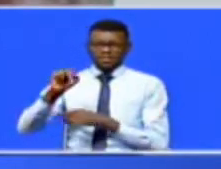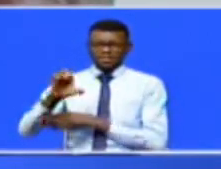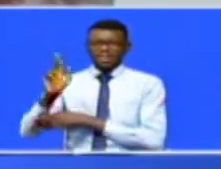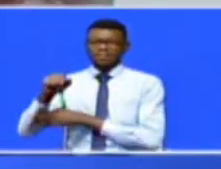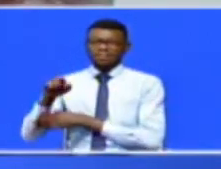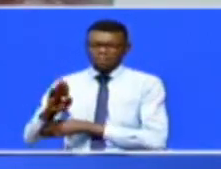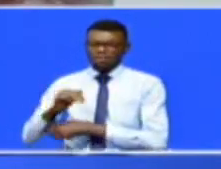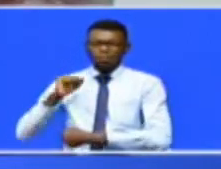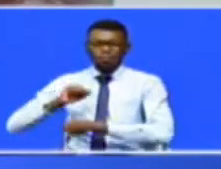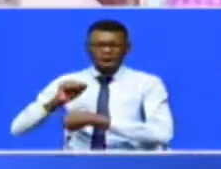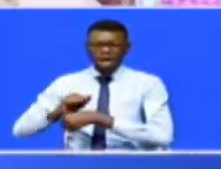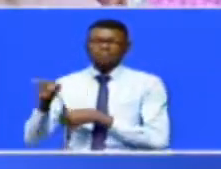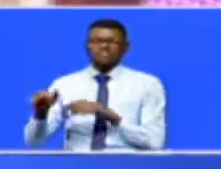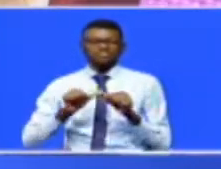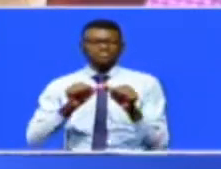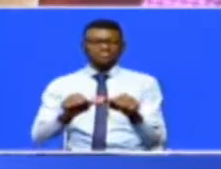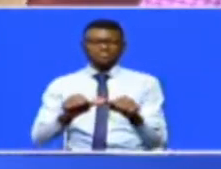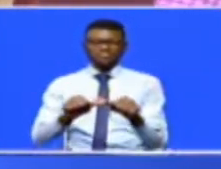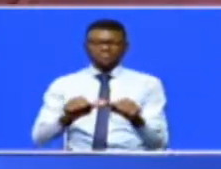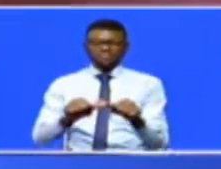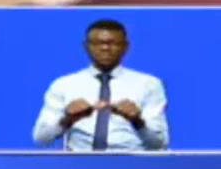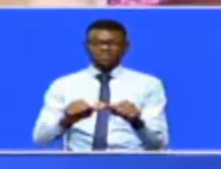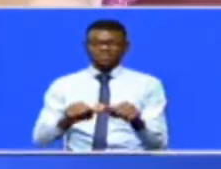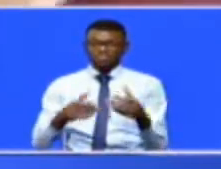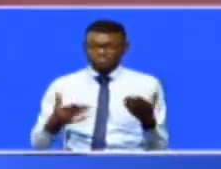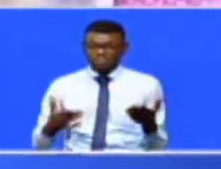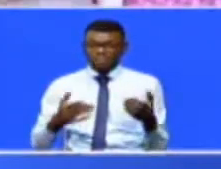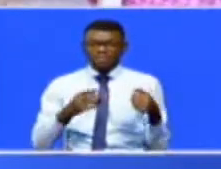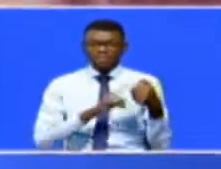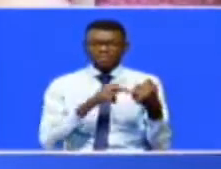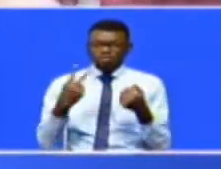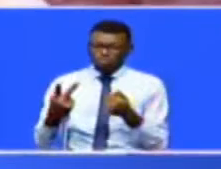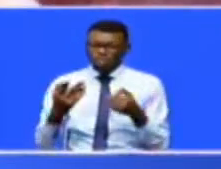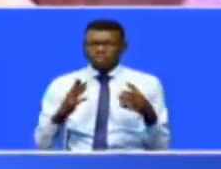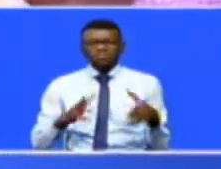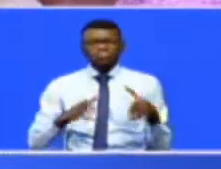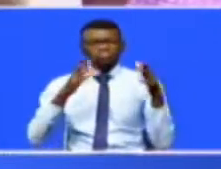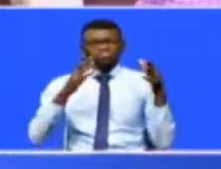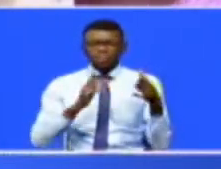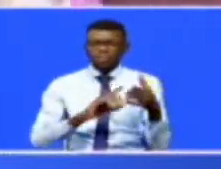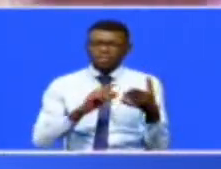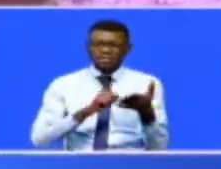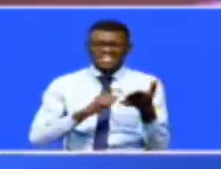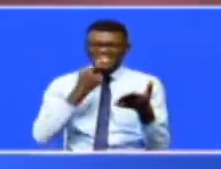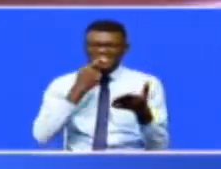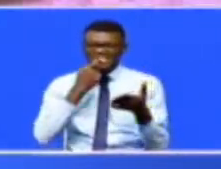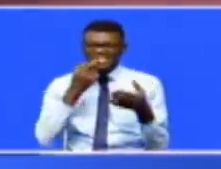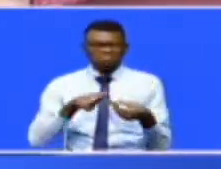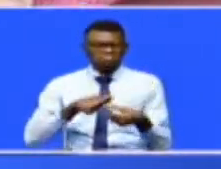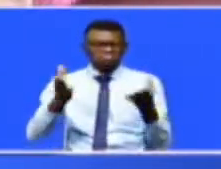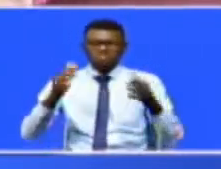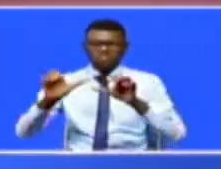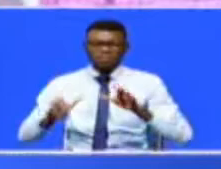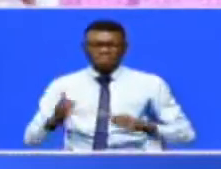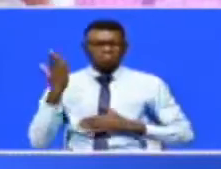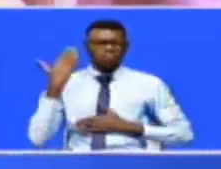it was envisioned to be. Munya says the minister has procured 72 metric tons of rice seeds that will be distributed to farmers who lost their rice